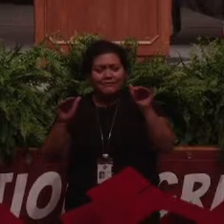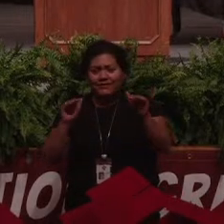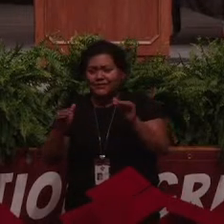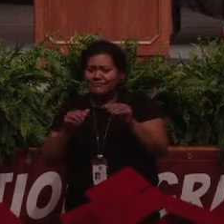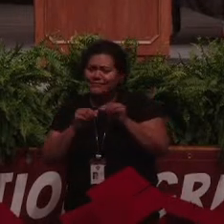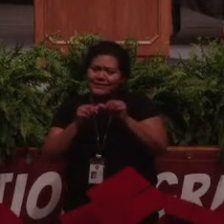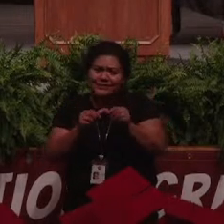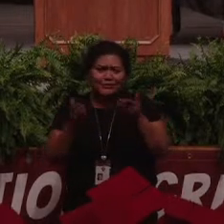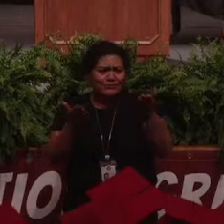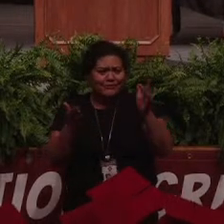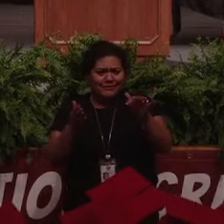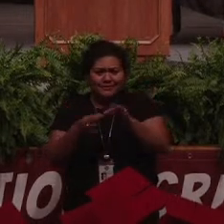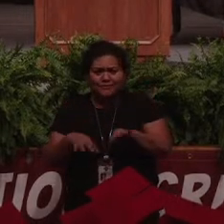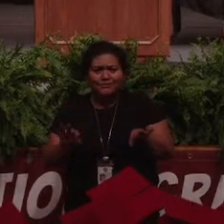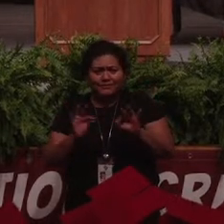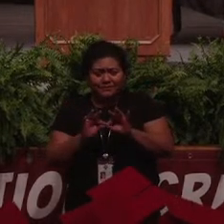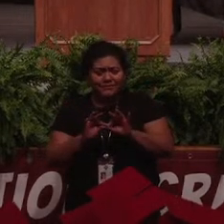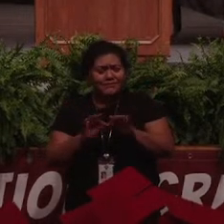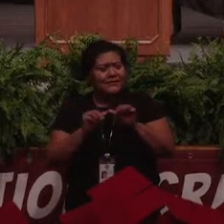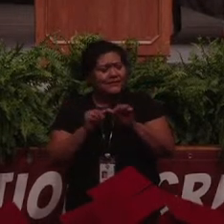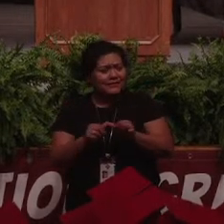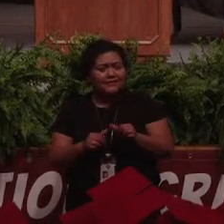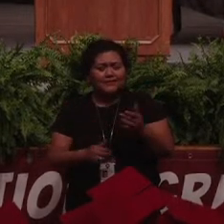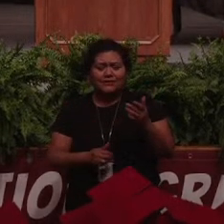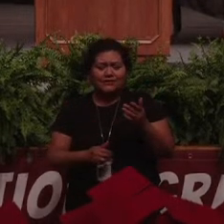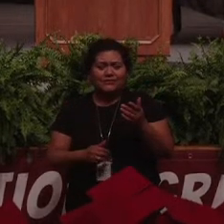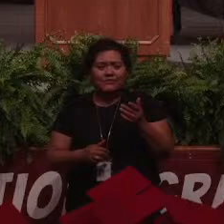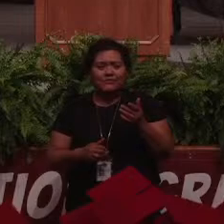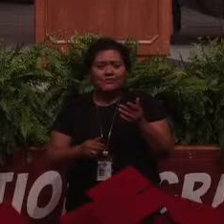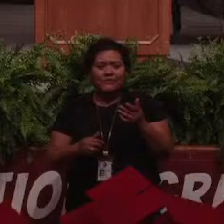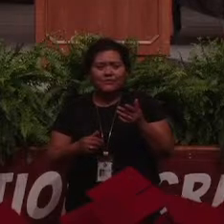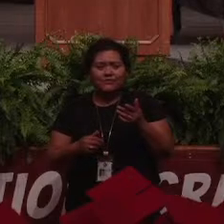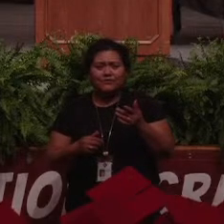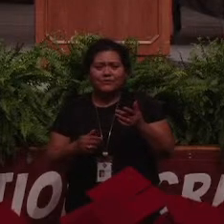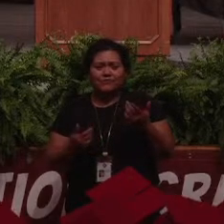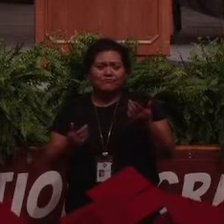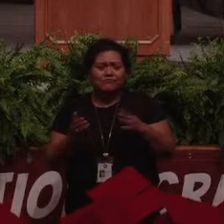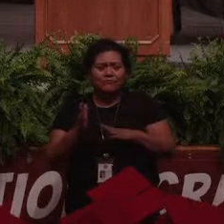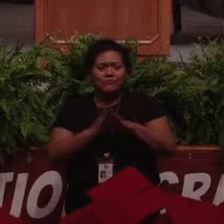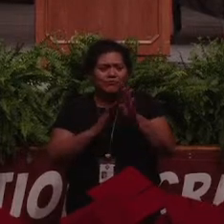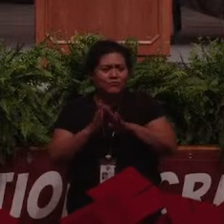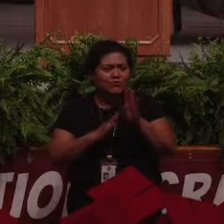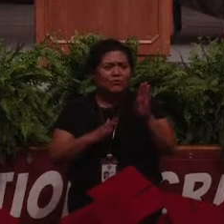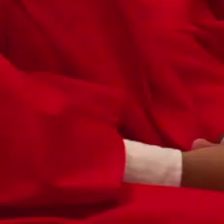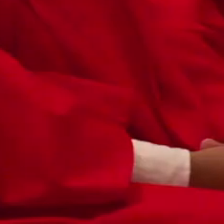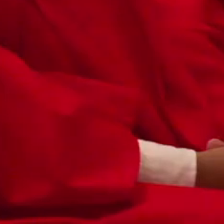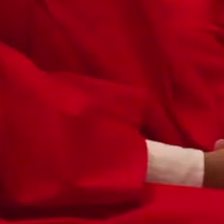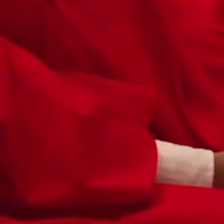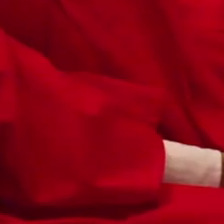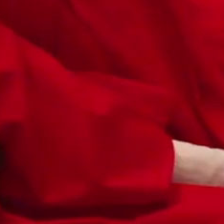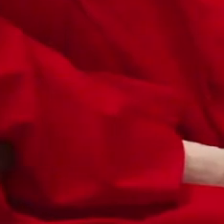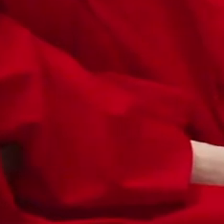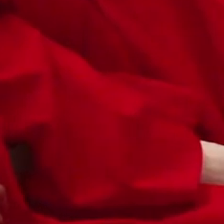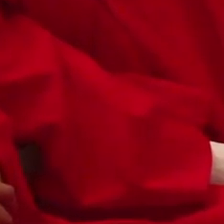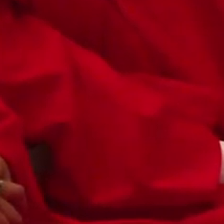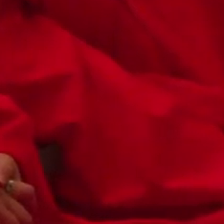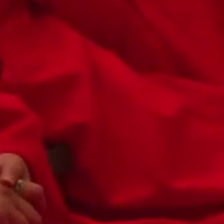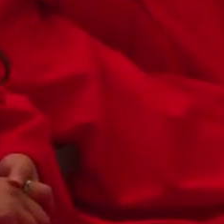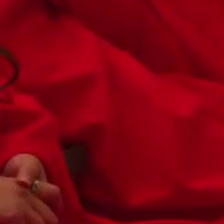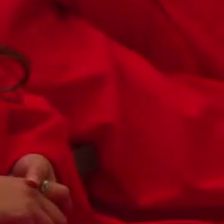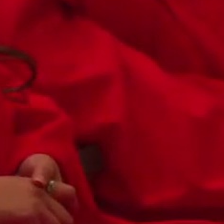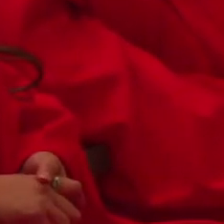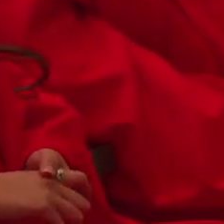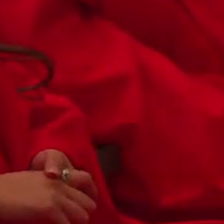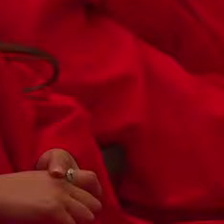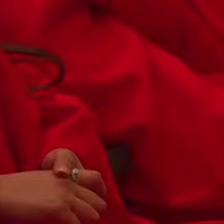to serve, continue to learn, and continue to grow. Be relentless in accomplishing your dreams